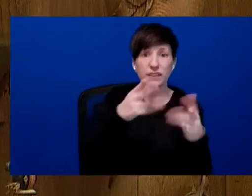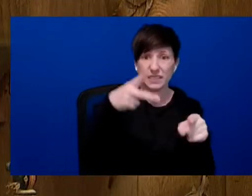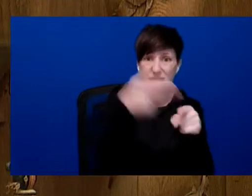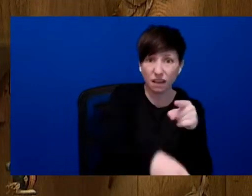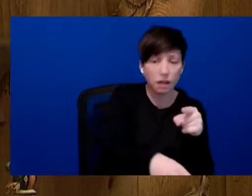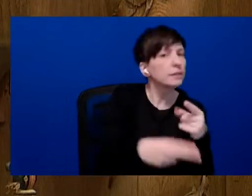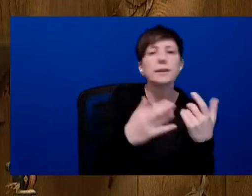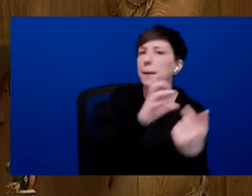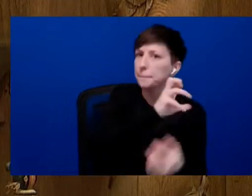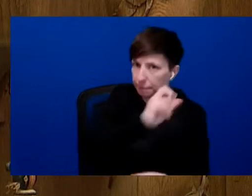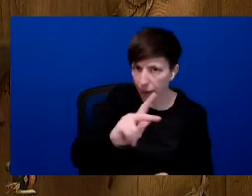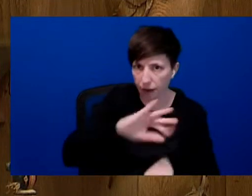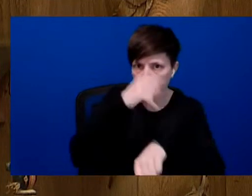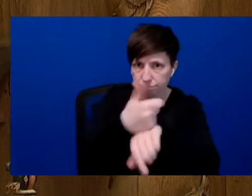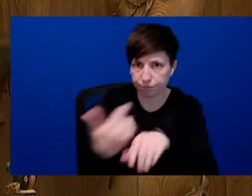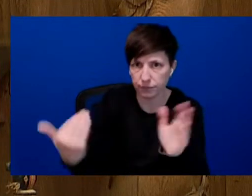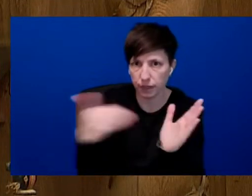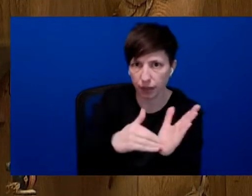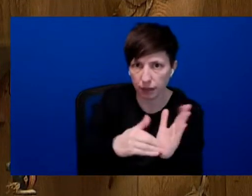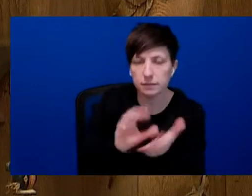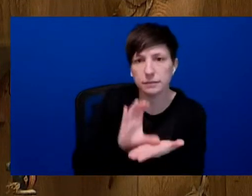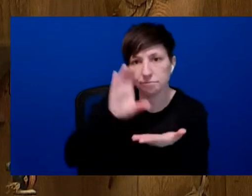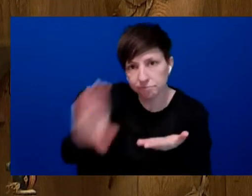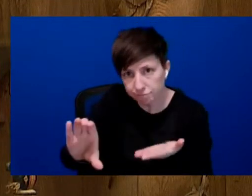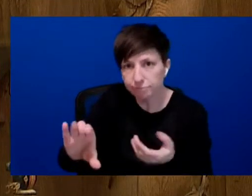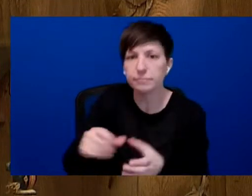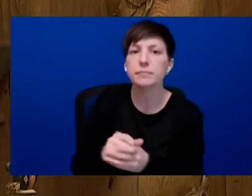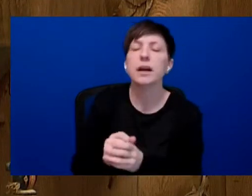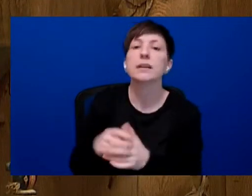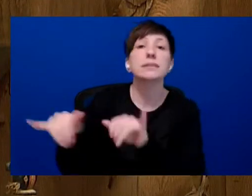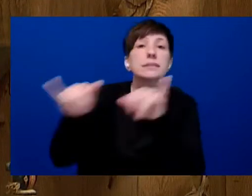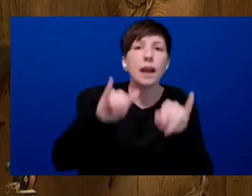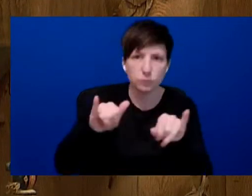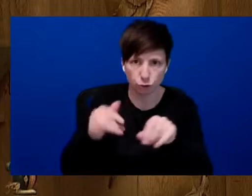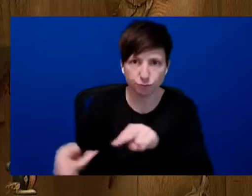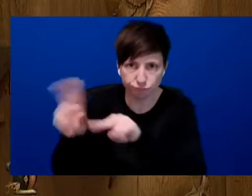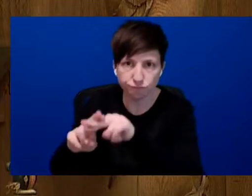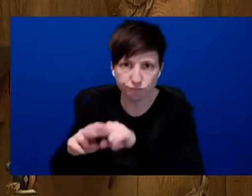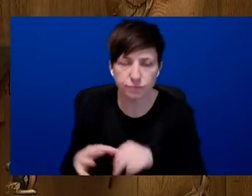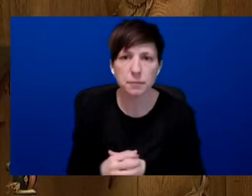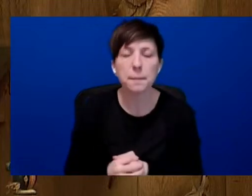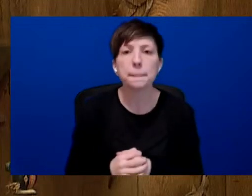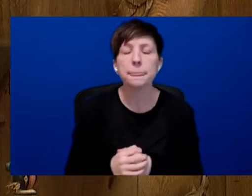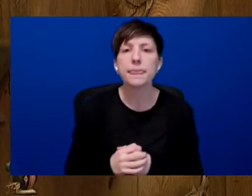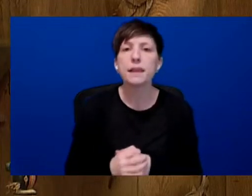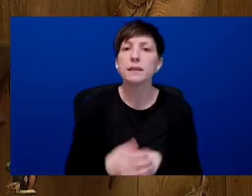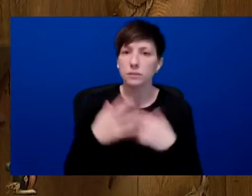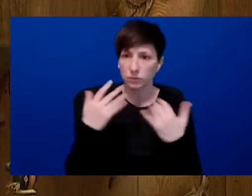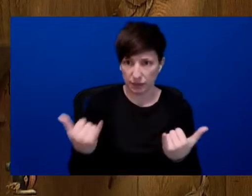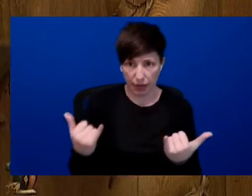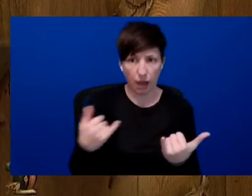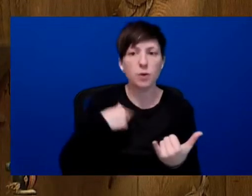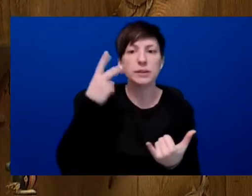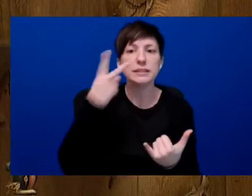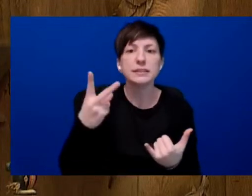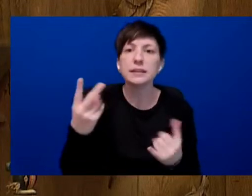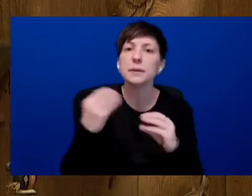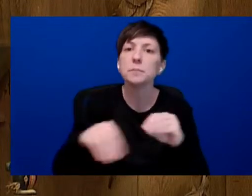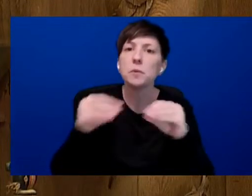place. While reports of many crimes are decreasing, we know that there has been a rise in